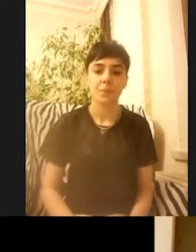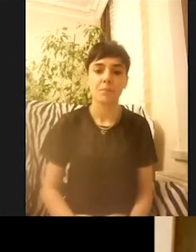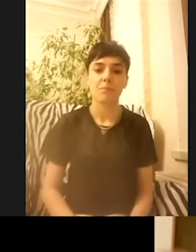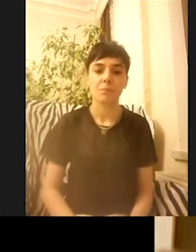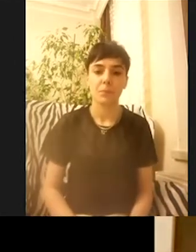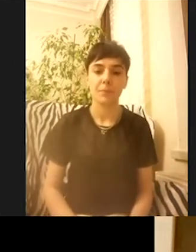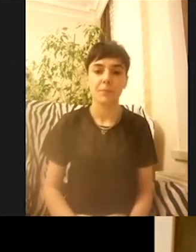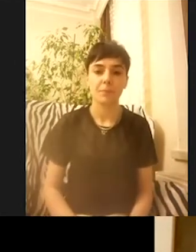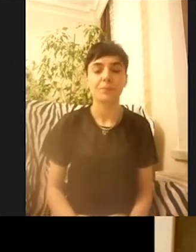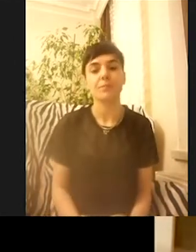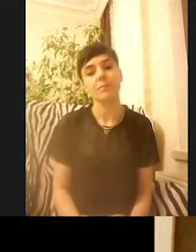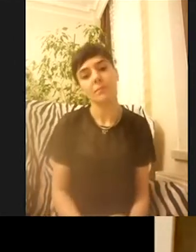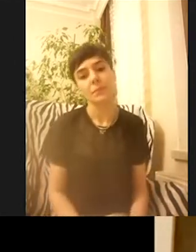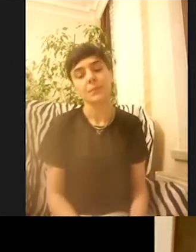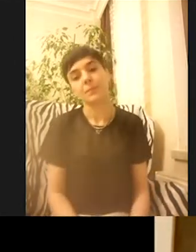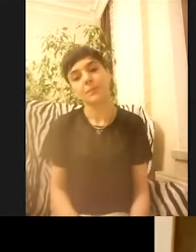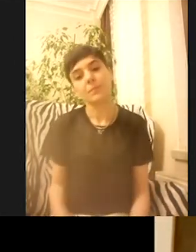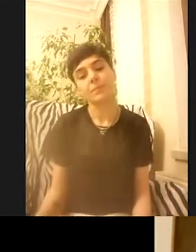really an issue. It's about love.